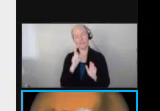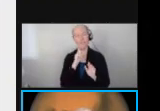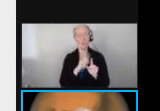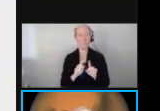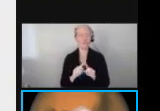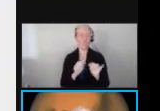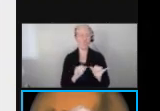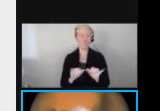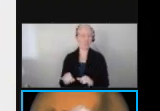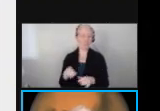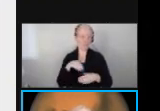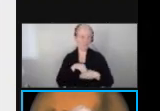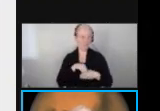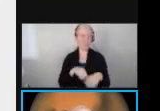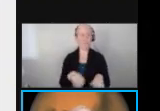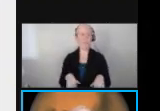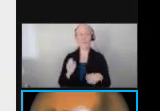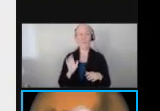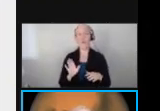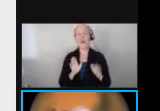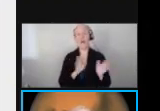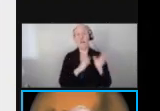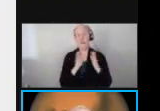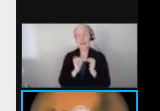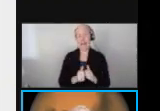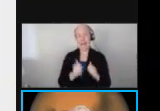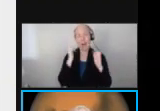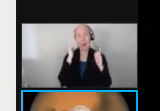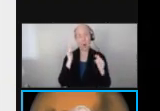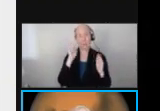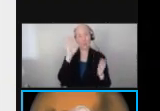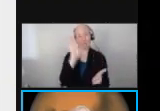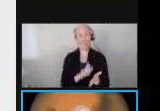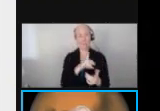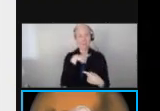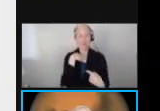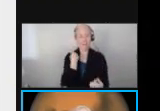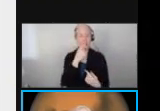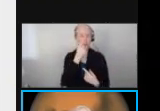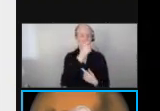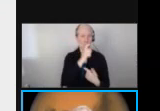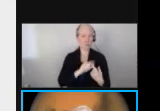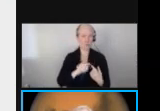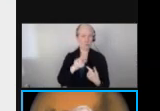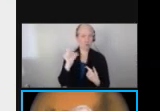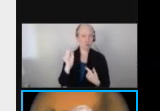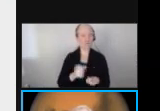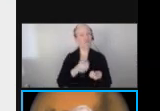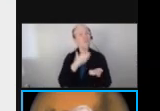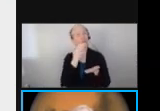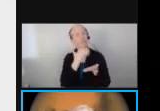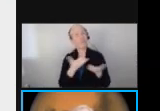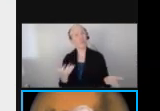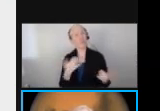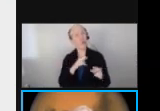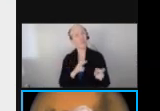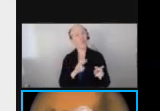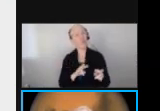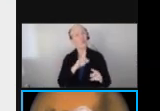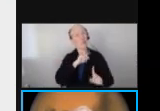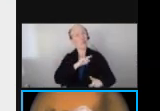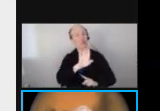hope to address the risks for Moon to Mars. Thank you very much, and I look forward to answering questions in a little